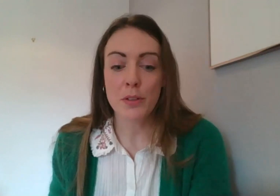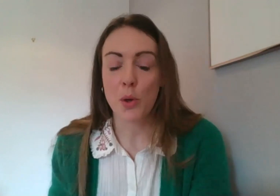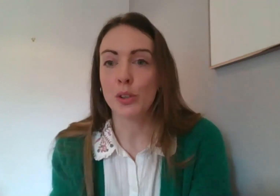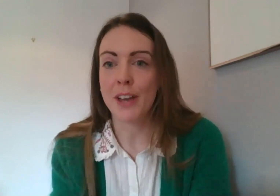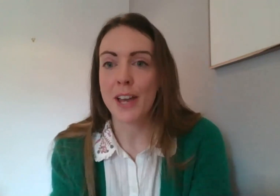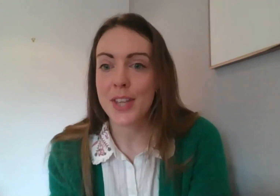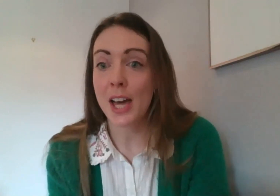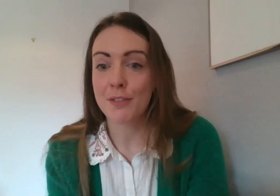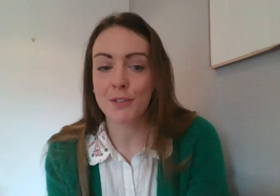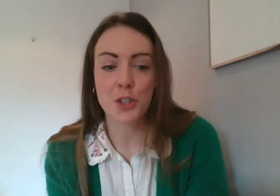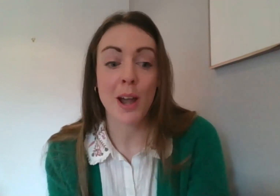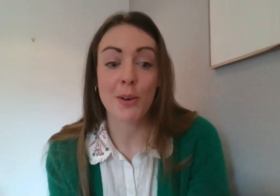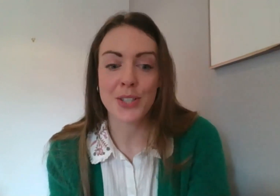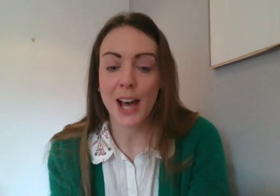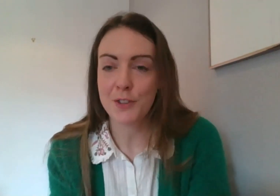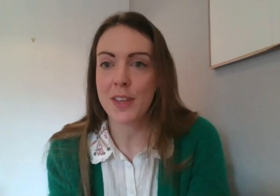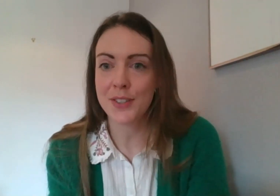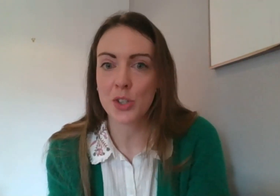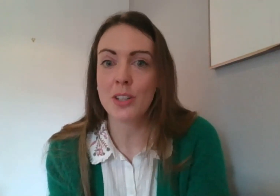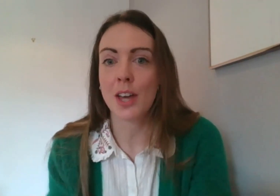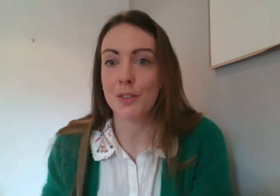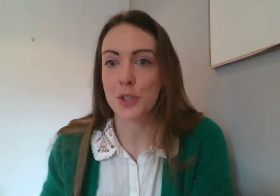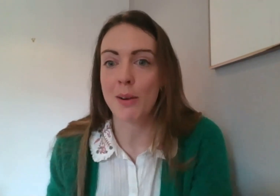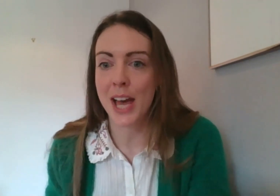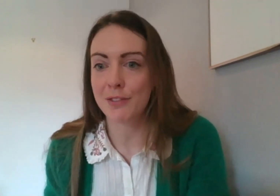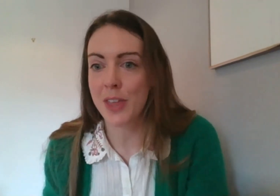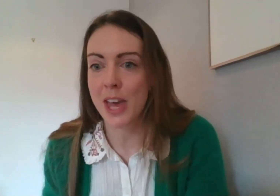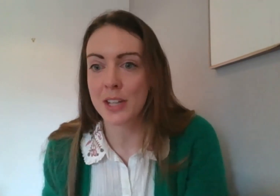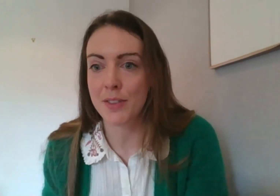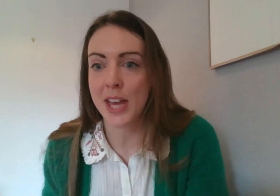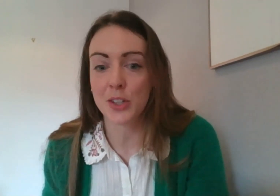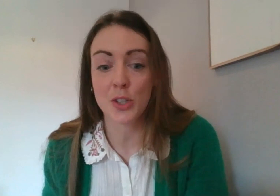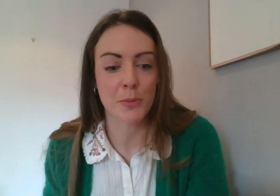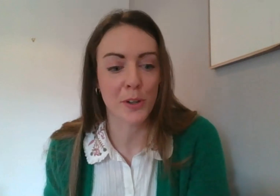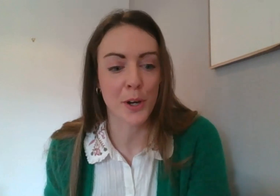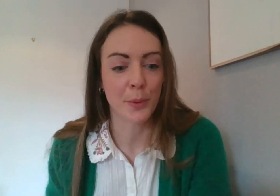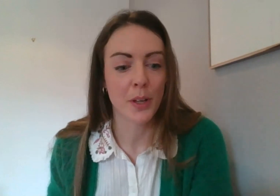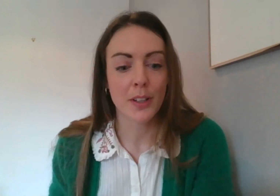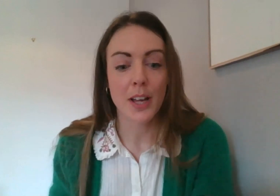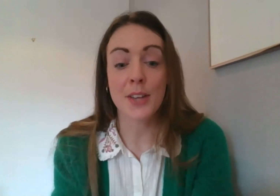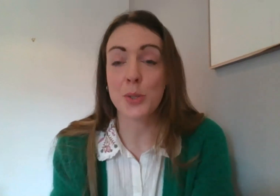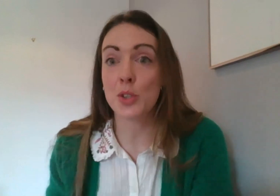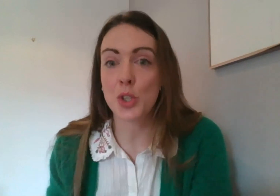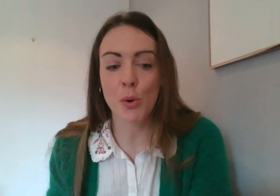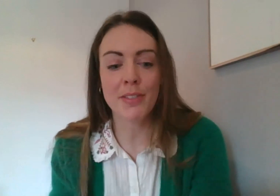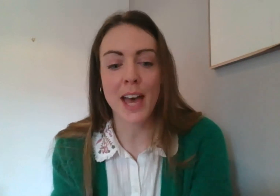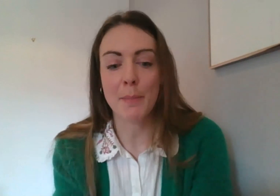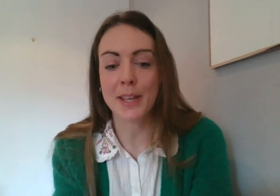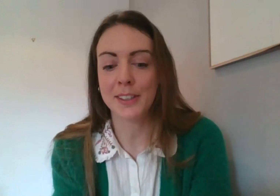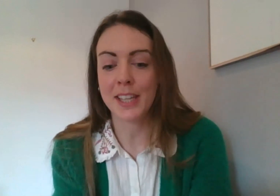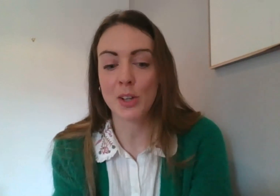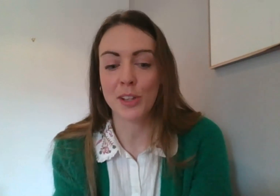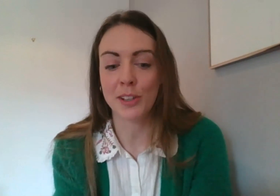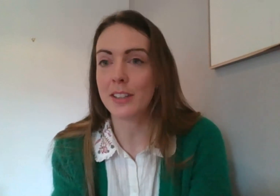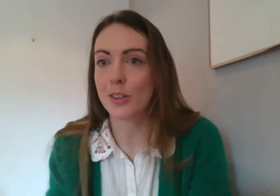the networking area is open for the whole event and for 2 hours after this session and for 2 hours after the end of the sessions tomorrow. So you can